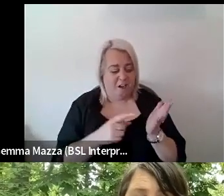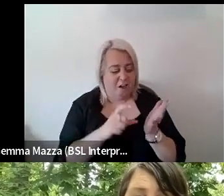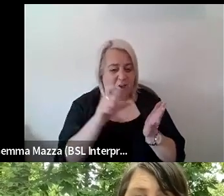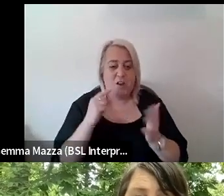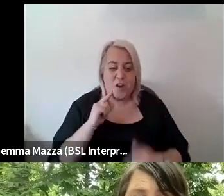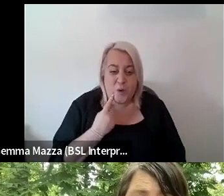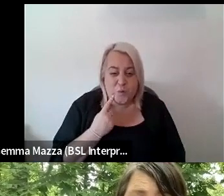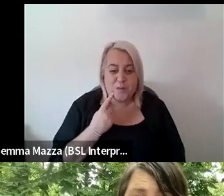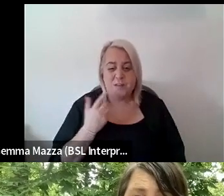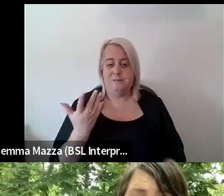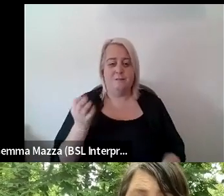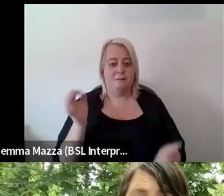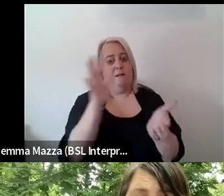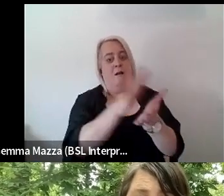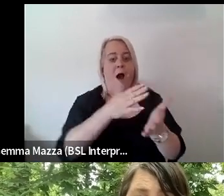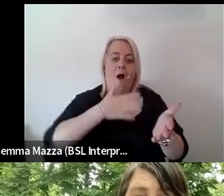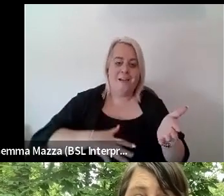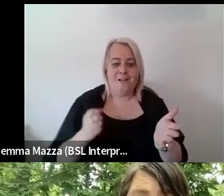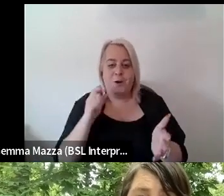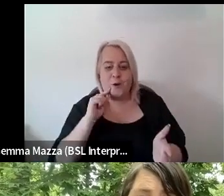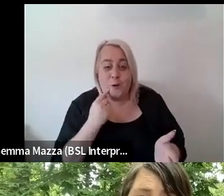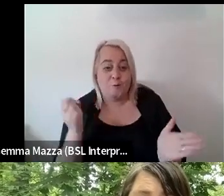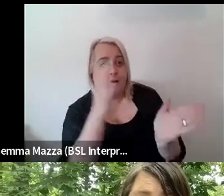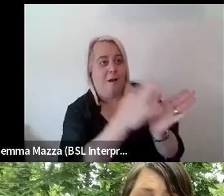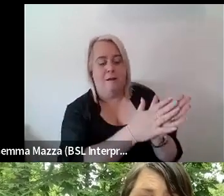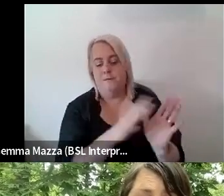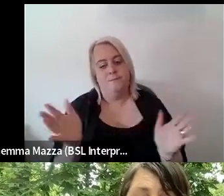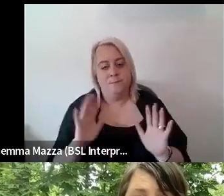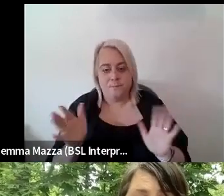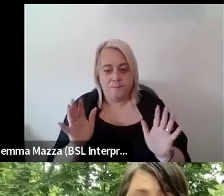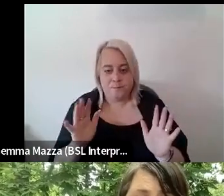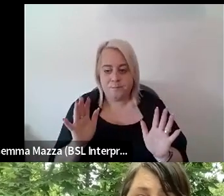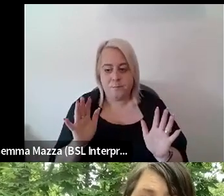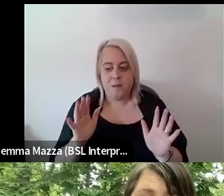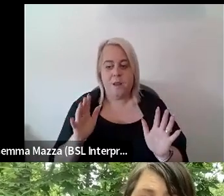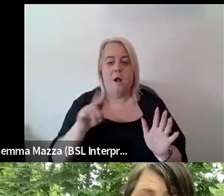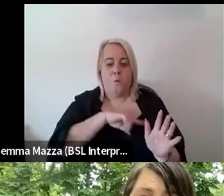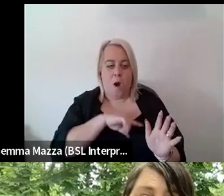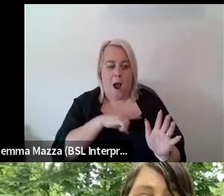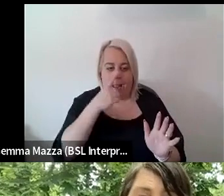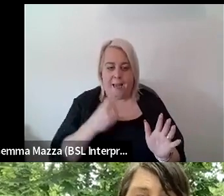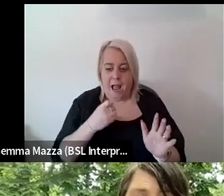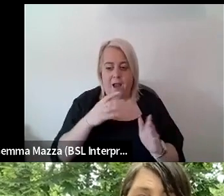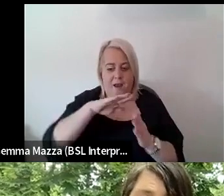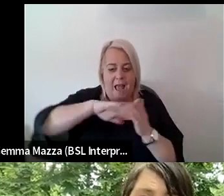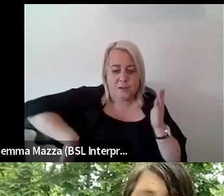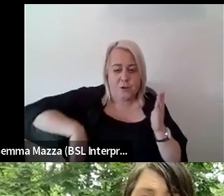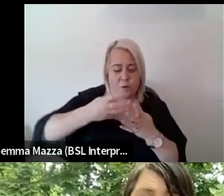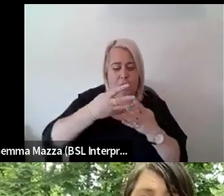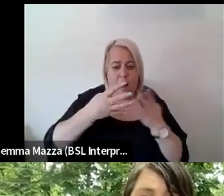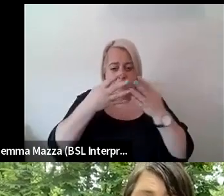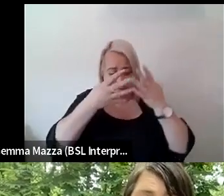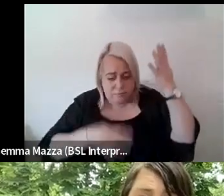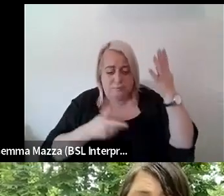time. Like, you might think you're being cute and clever, but you've now excluded a huge group of people from being able to use your